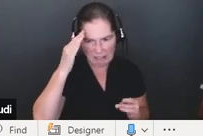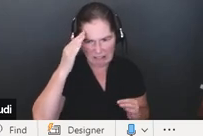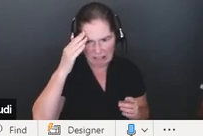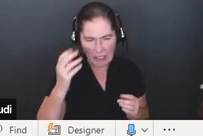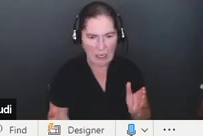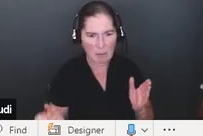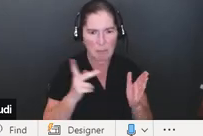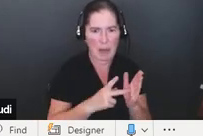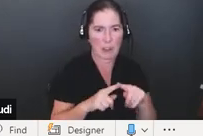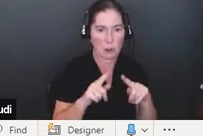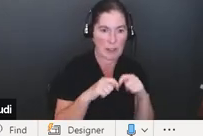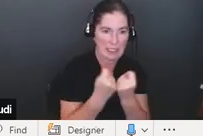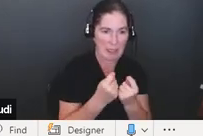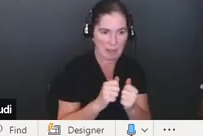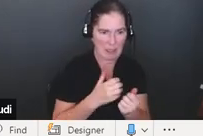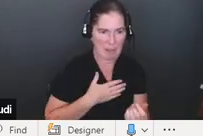system?